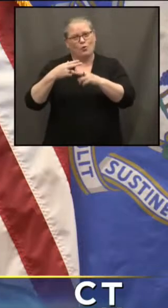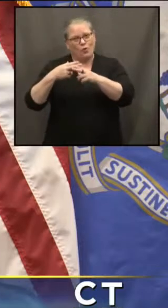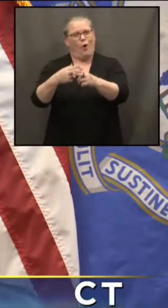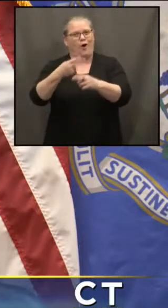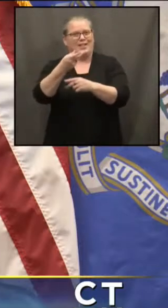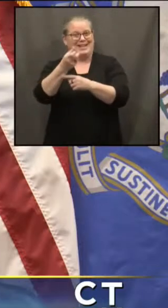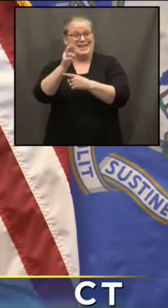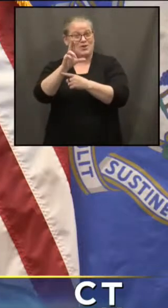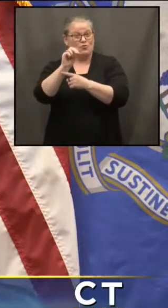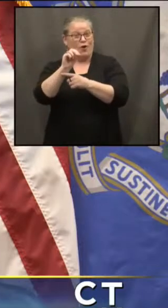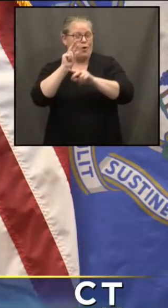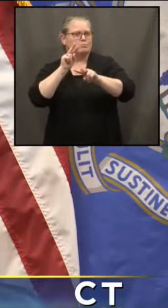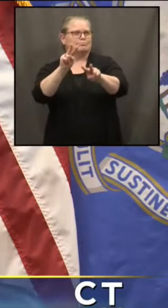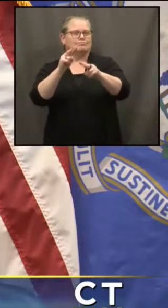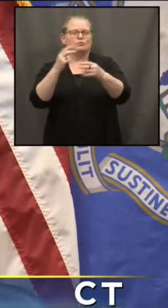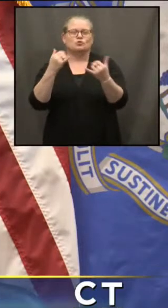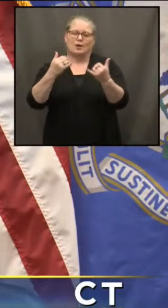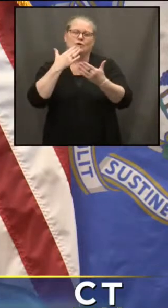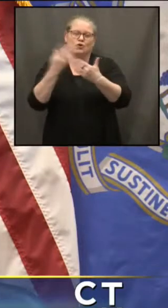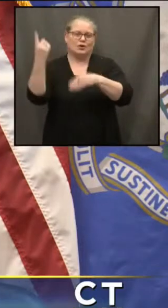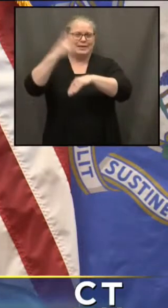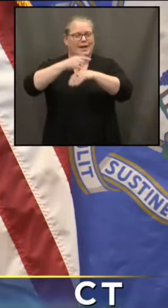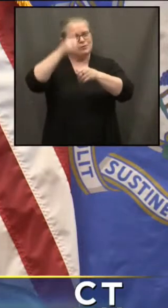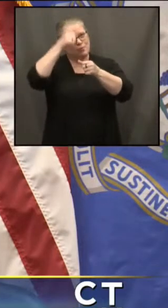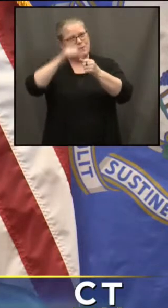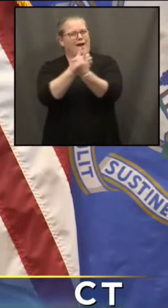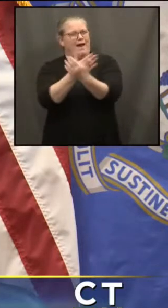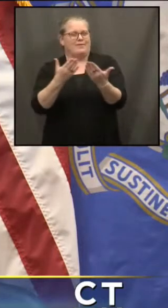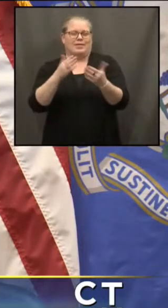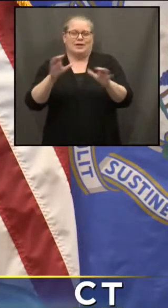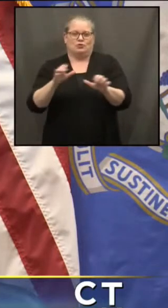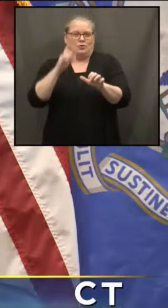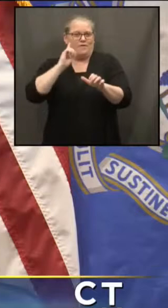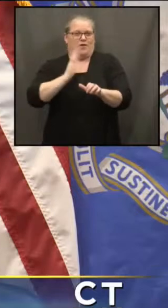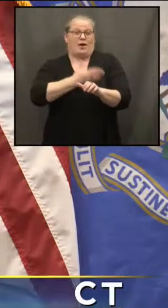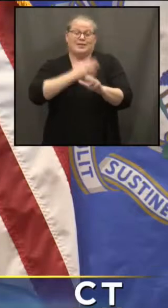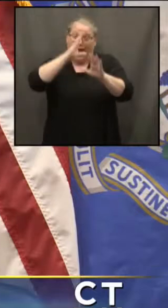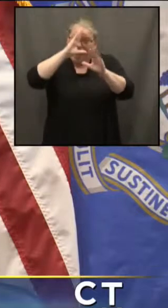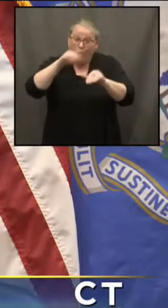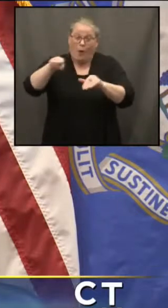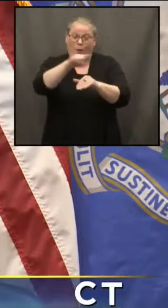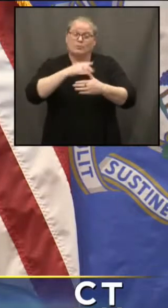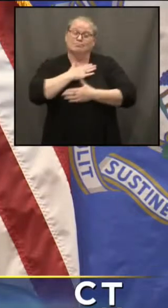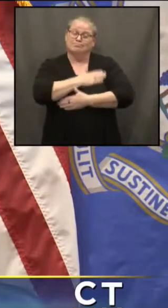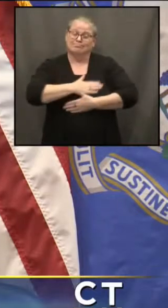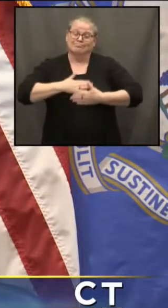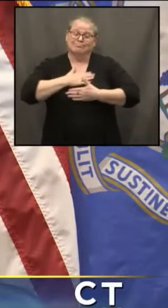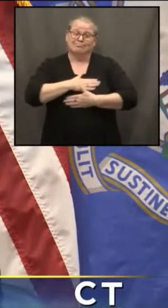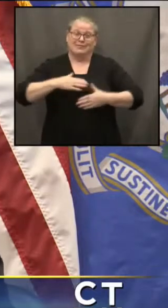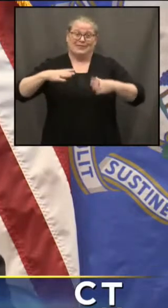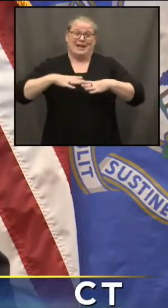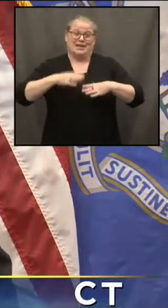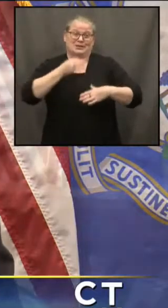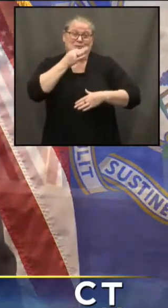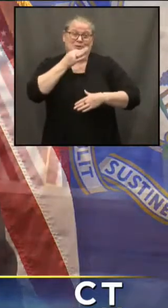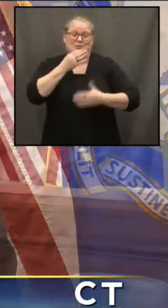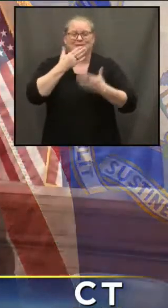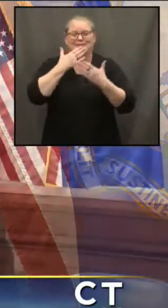remember everything they've been doing for us. And I hope to God they're going to have a nice vacation soon enough. Thanks, everybody.